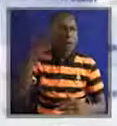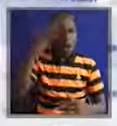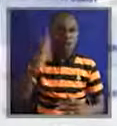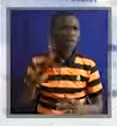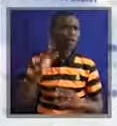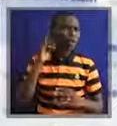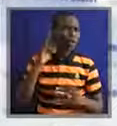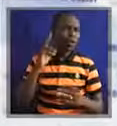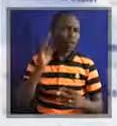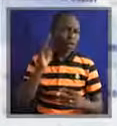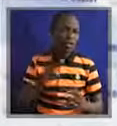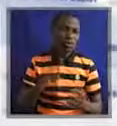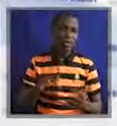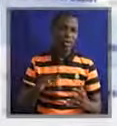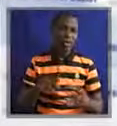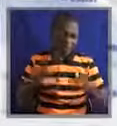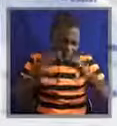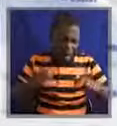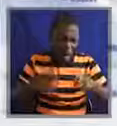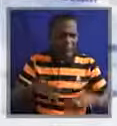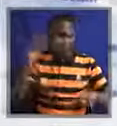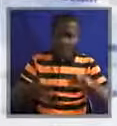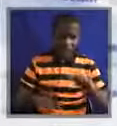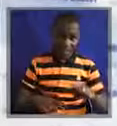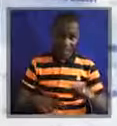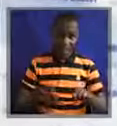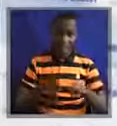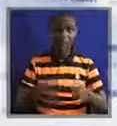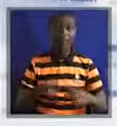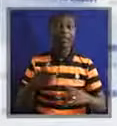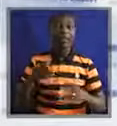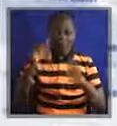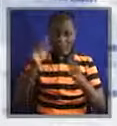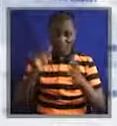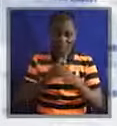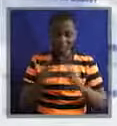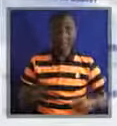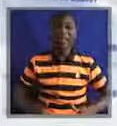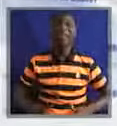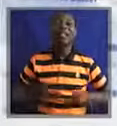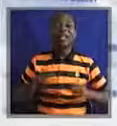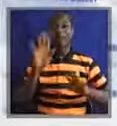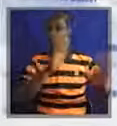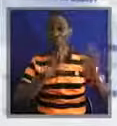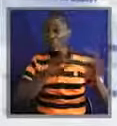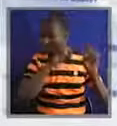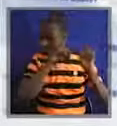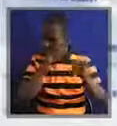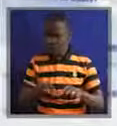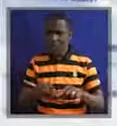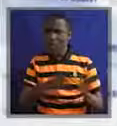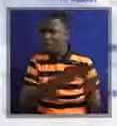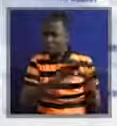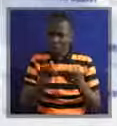ase trouble bi okofa aye ede beto abusua no eso no atena ho ede aba bepem sa ebre eno